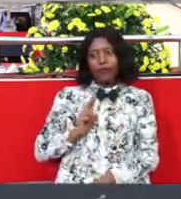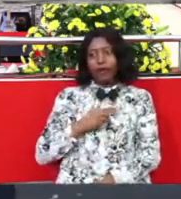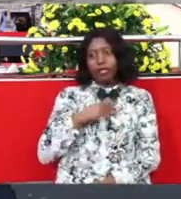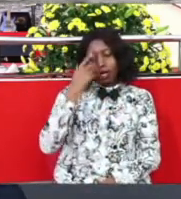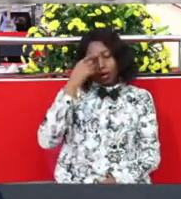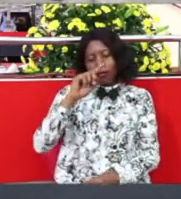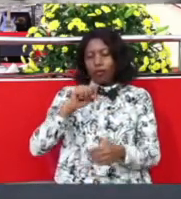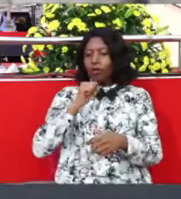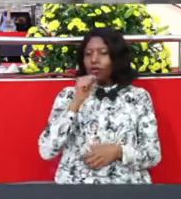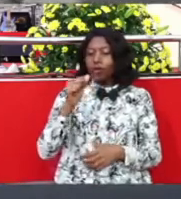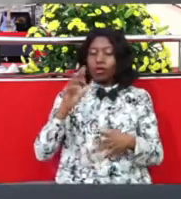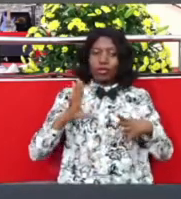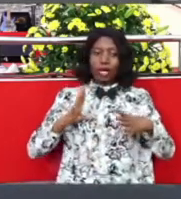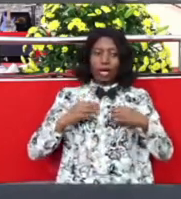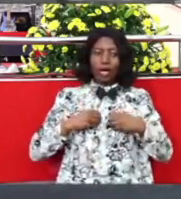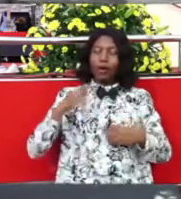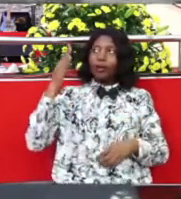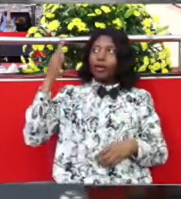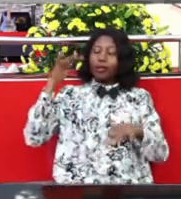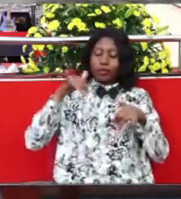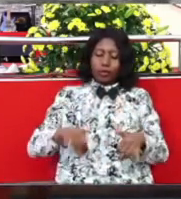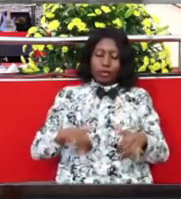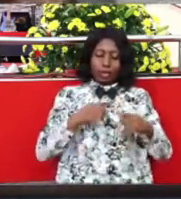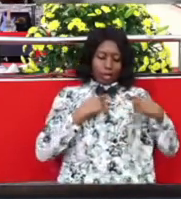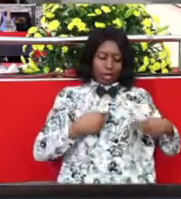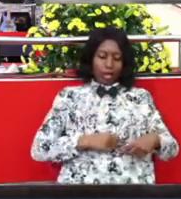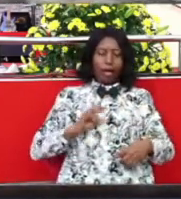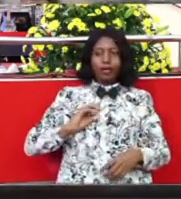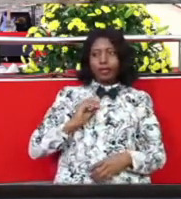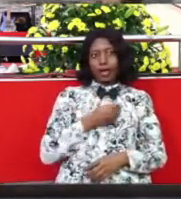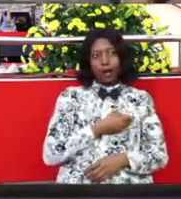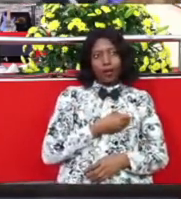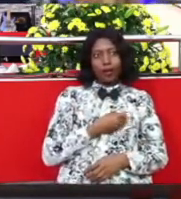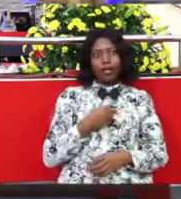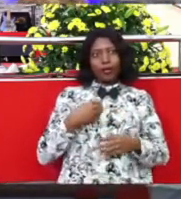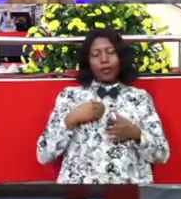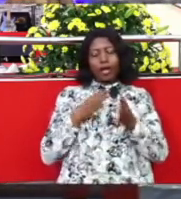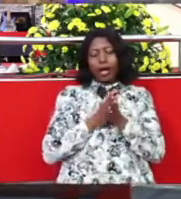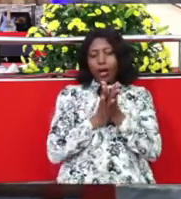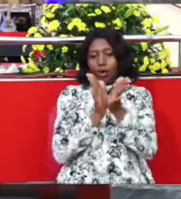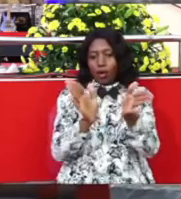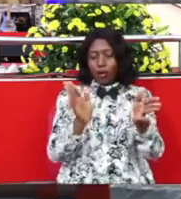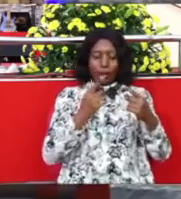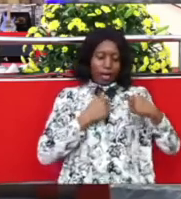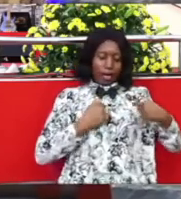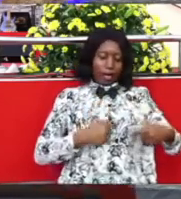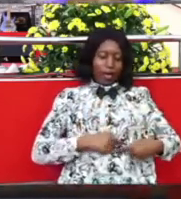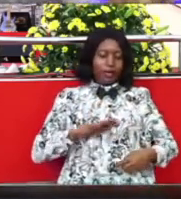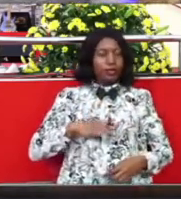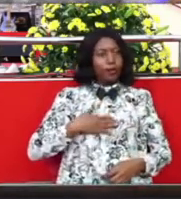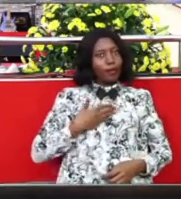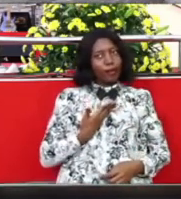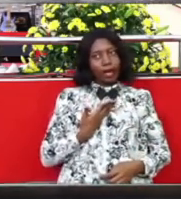my dwelling place. Nisamehe nyakati ambazo sijakufanya mahali pangu pa kuishi. I open my heart to invite you. Ninakukaribisha